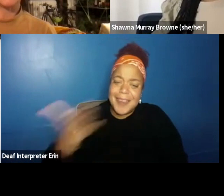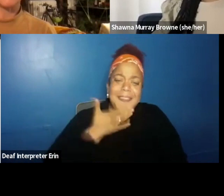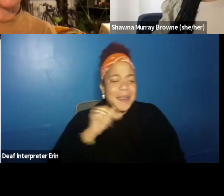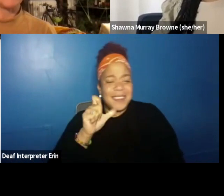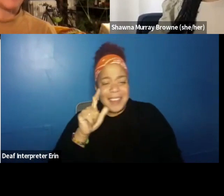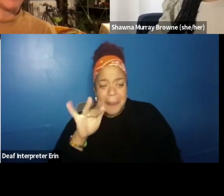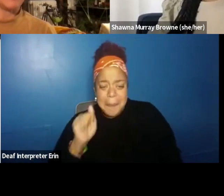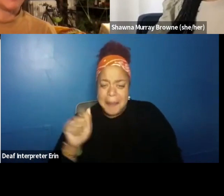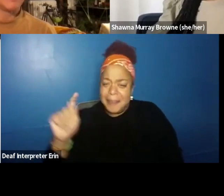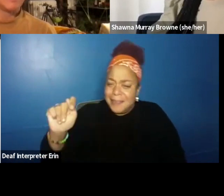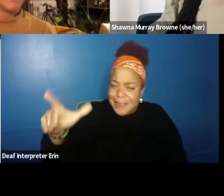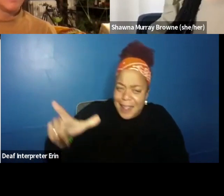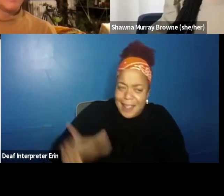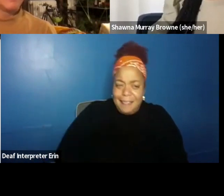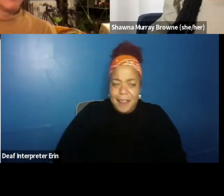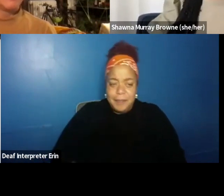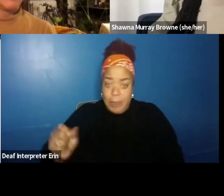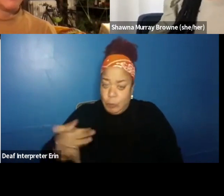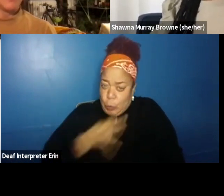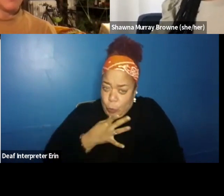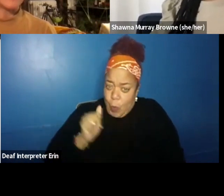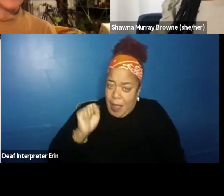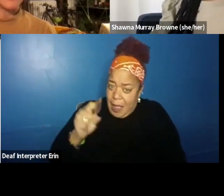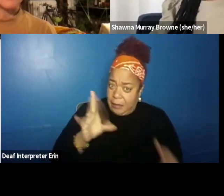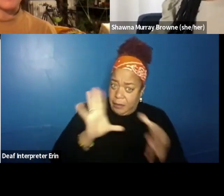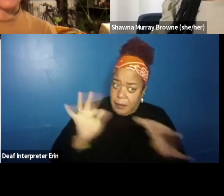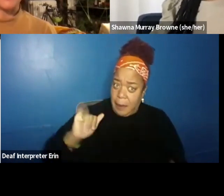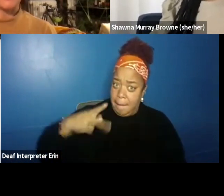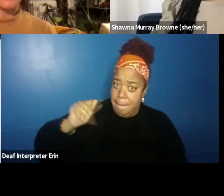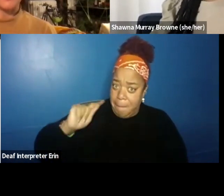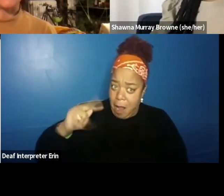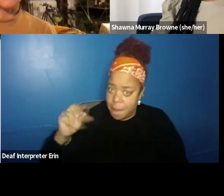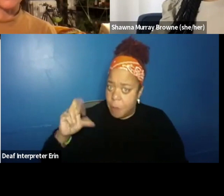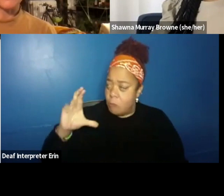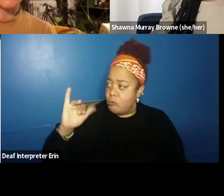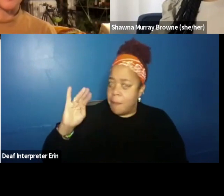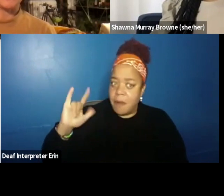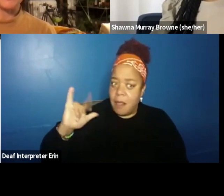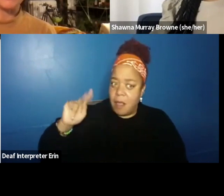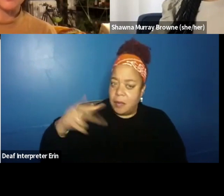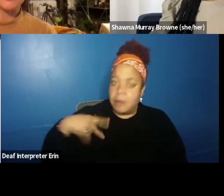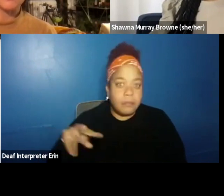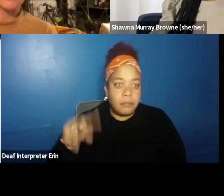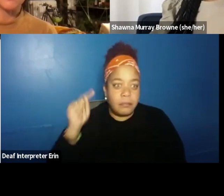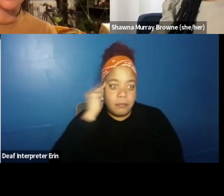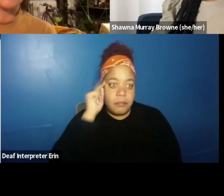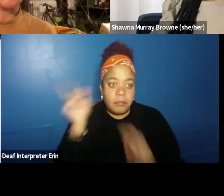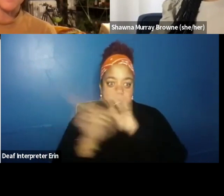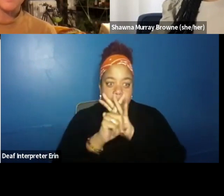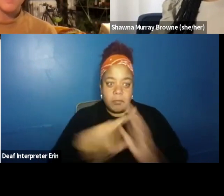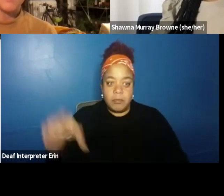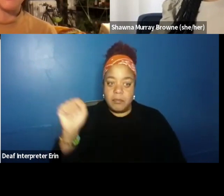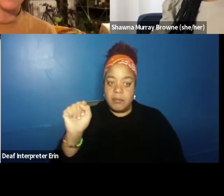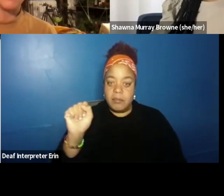patho-criminalizing, I just thought about the ways that suicidality enters the state penal codes,